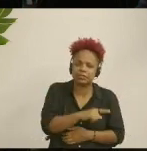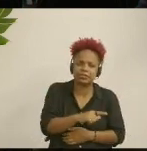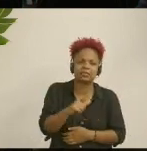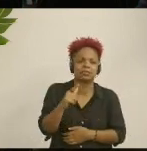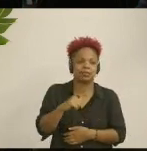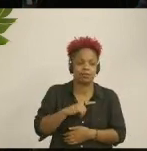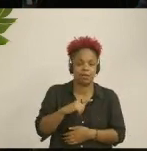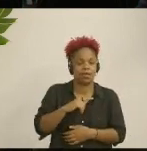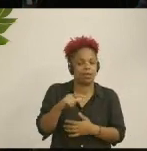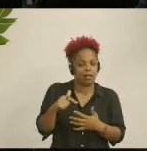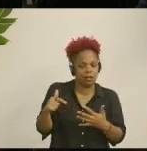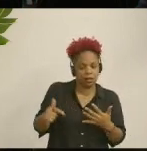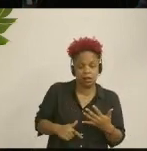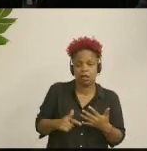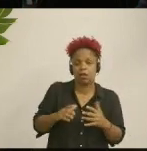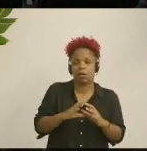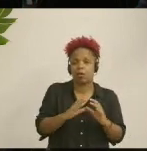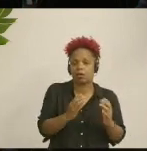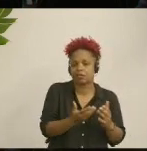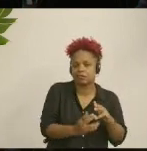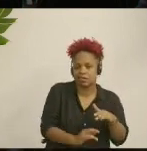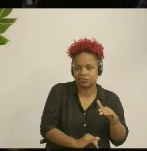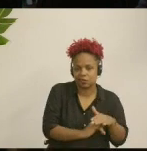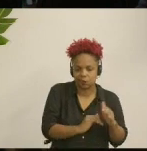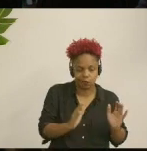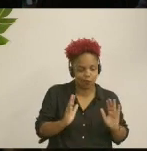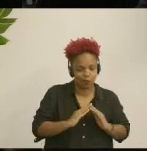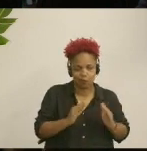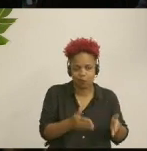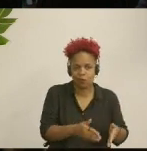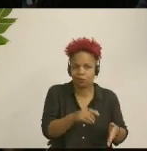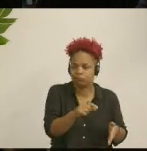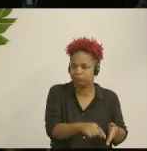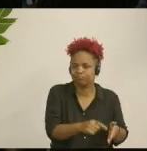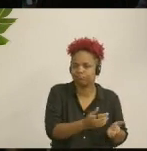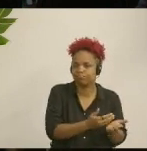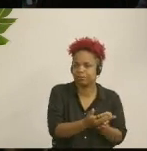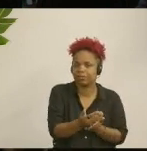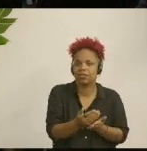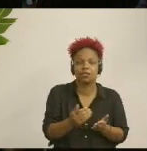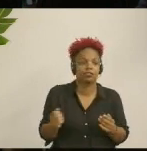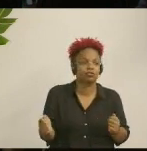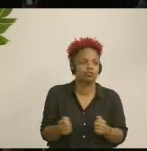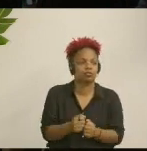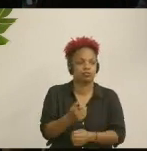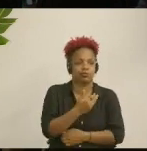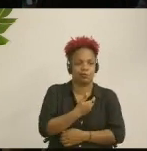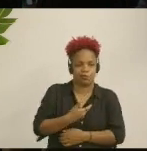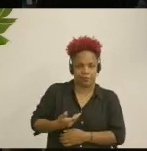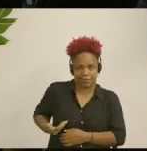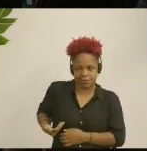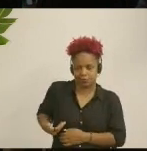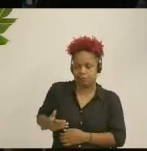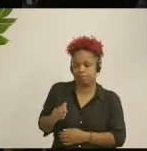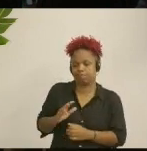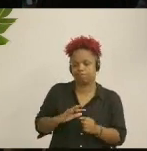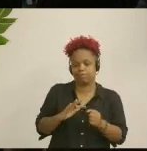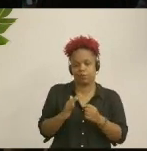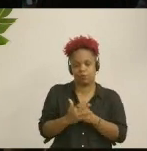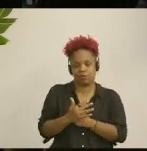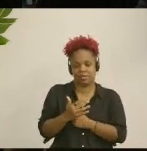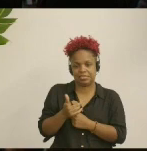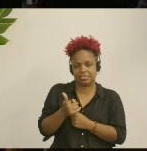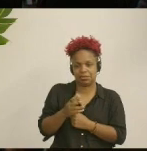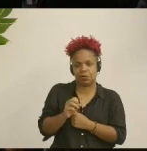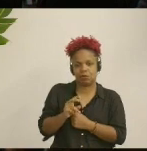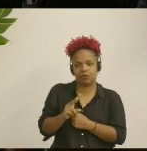initial focus is working with governments where COVID-19 was such a dramatic wake-up call. So many